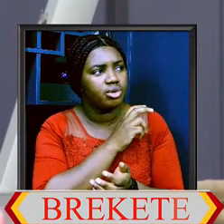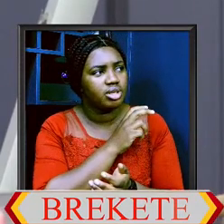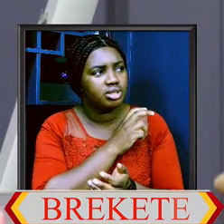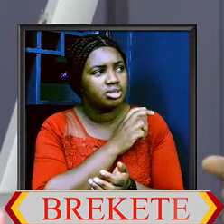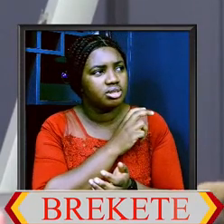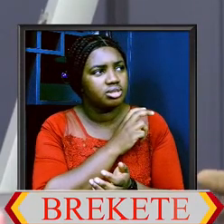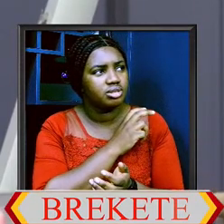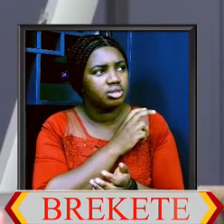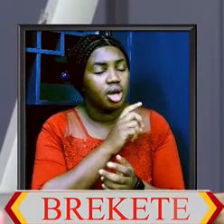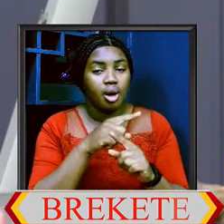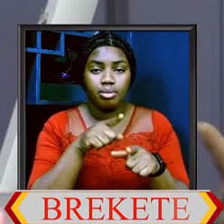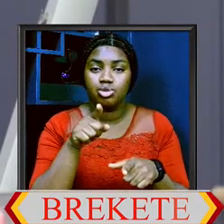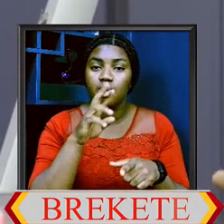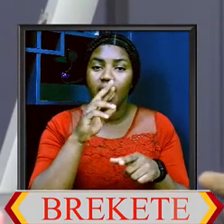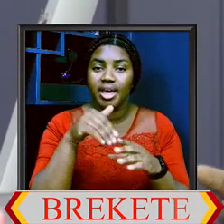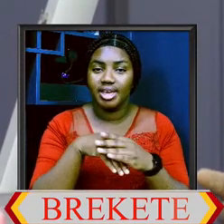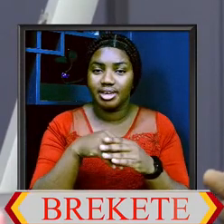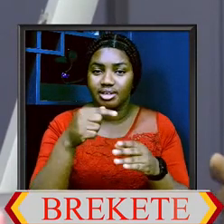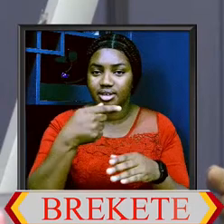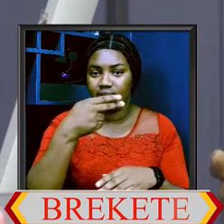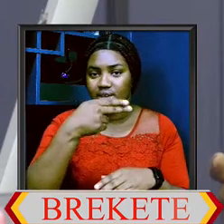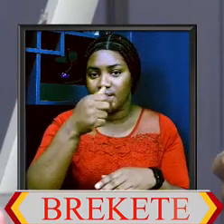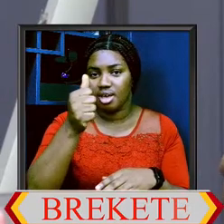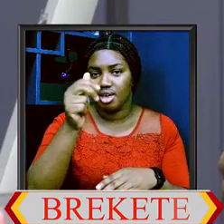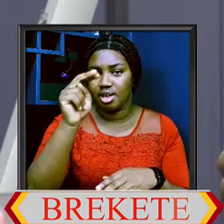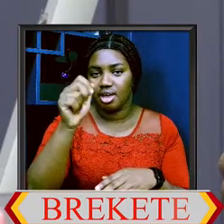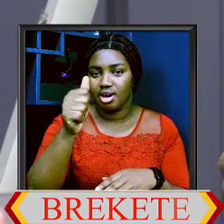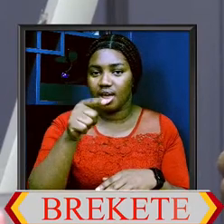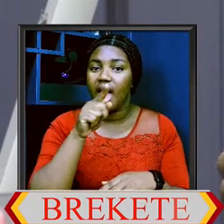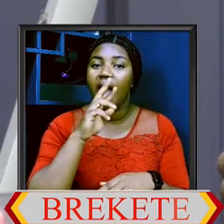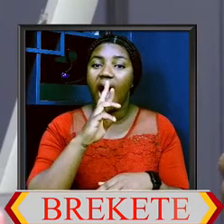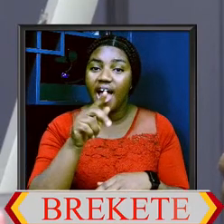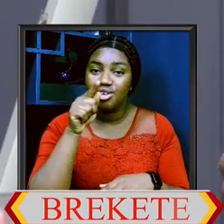something but you Ghana are you a ghanian